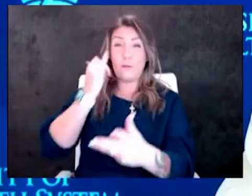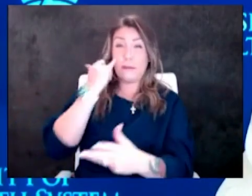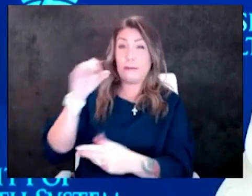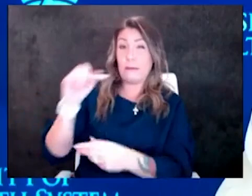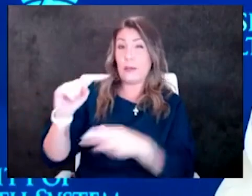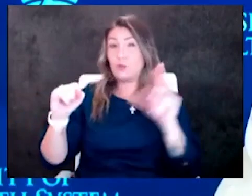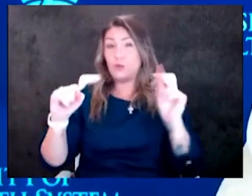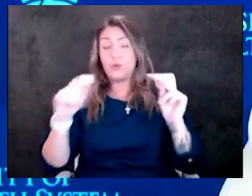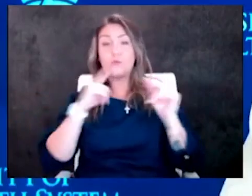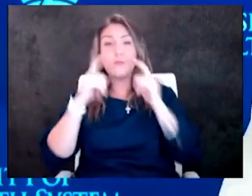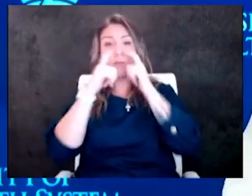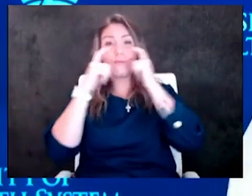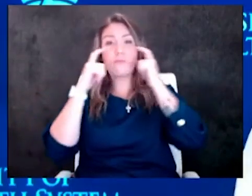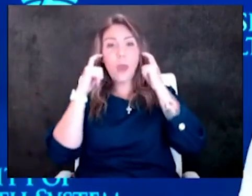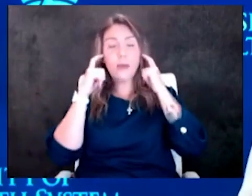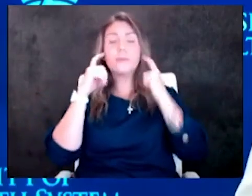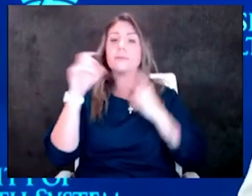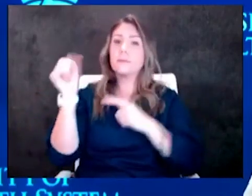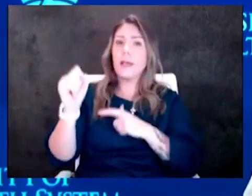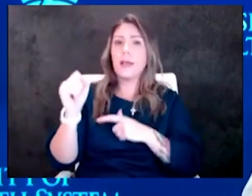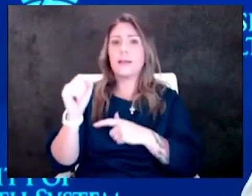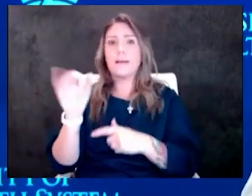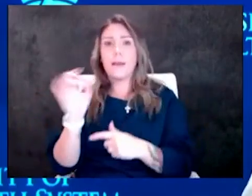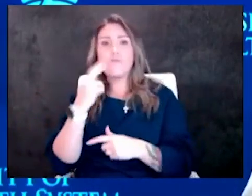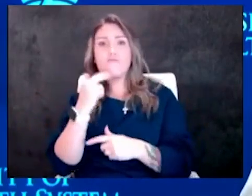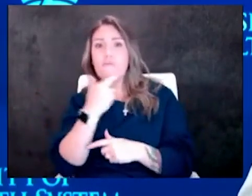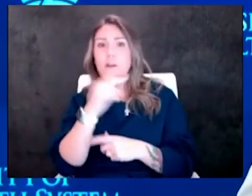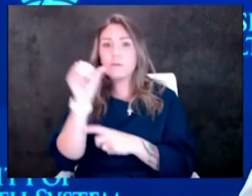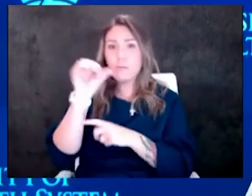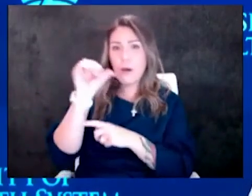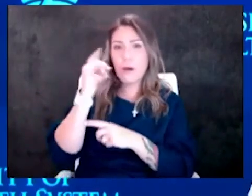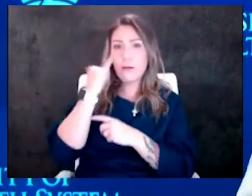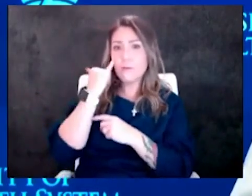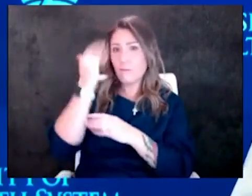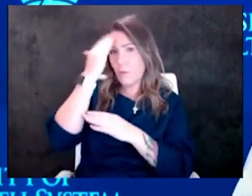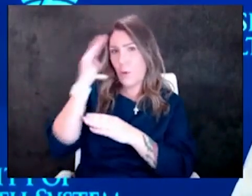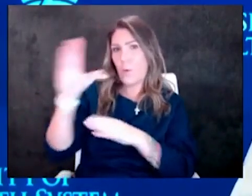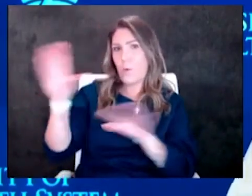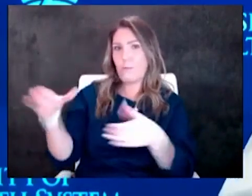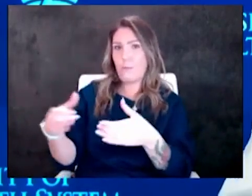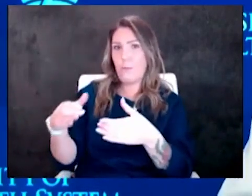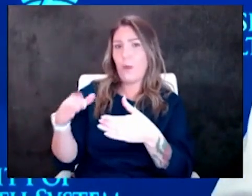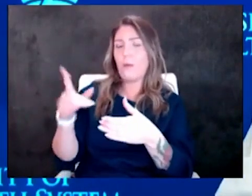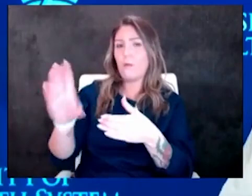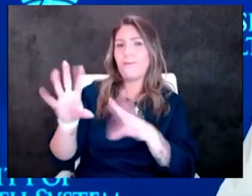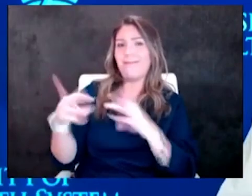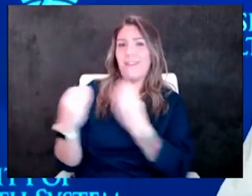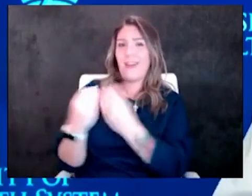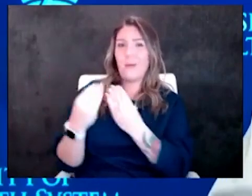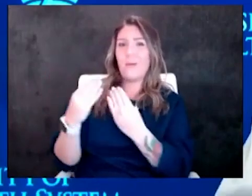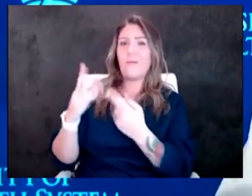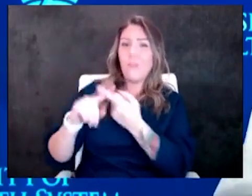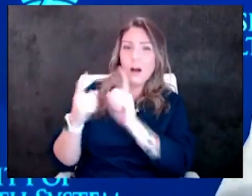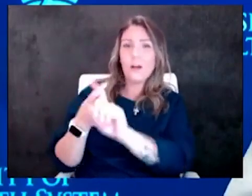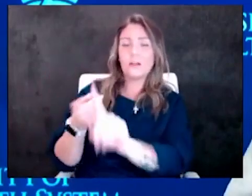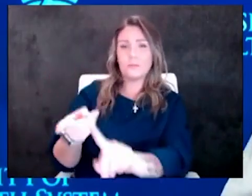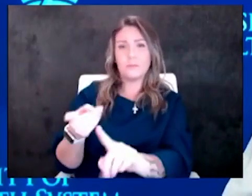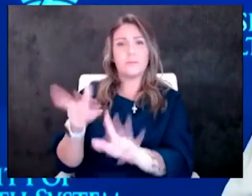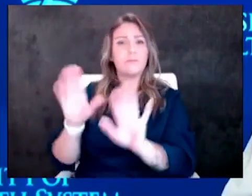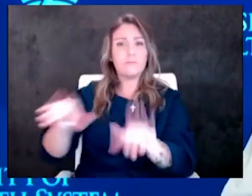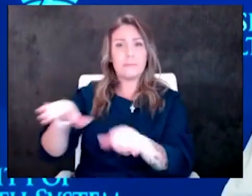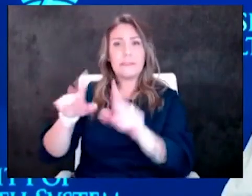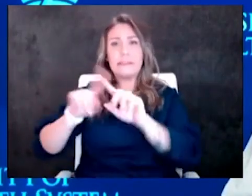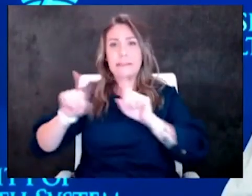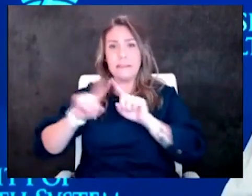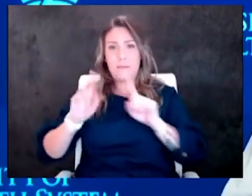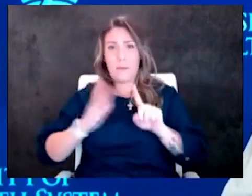restaurants and bars and places like that. If you know who's in your bubble, you can control your bubble, that's a different question. I mean, our family is getting together. We know that everybody in our